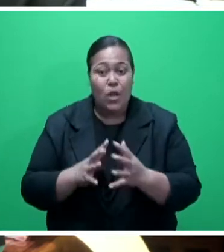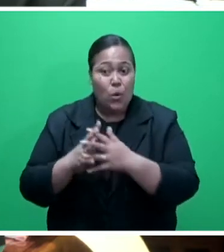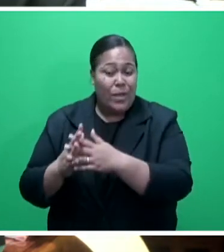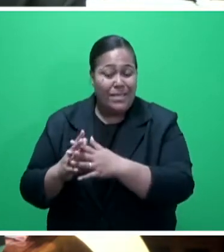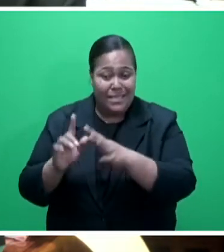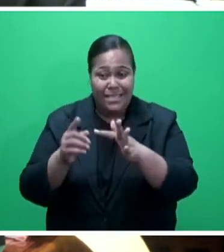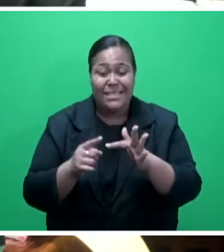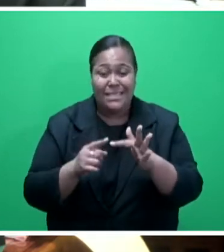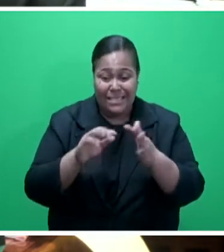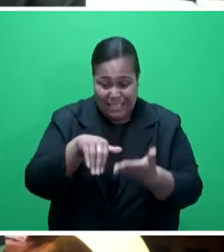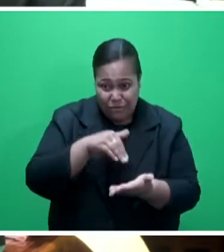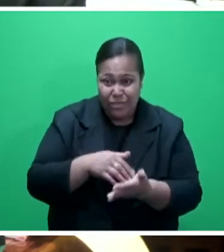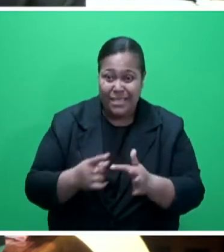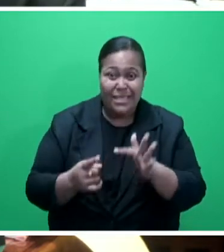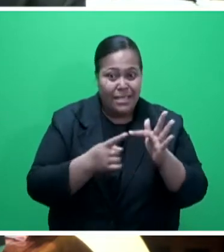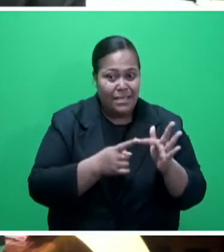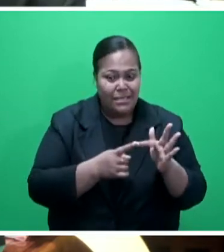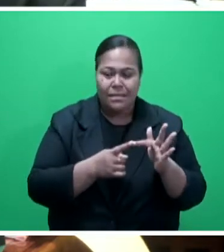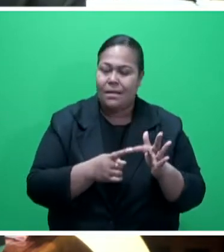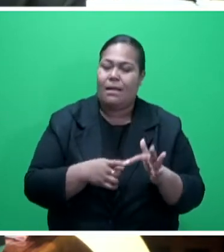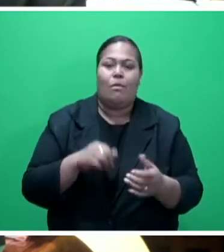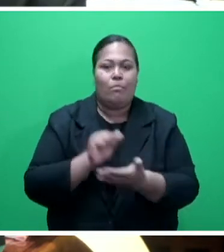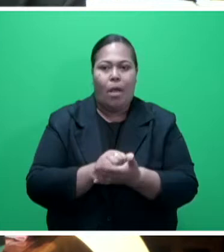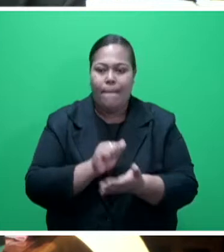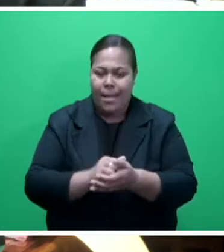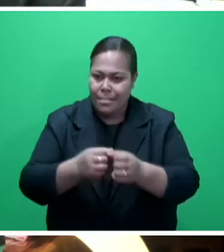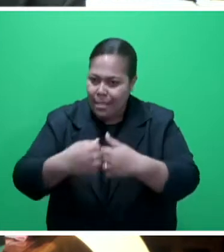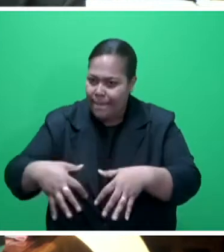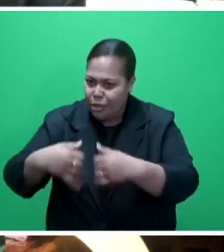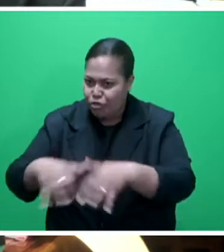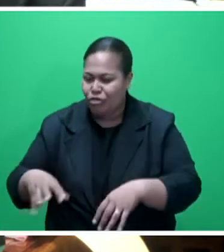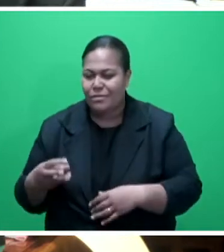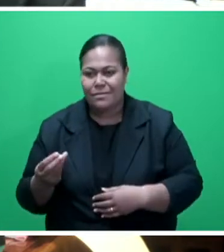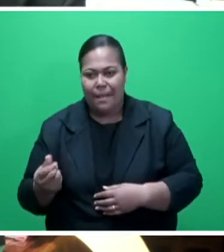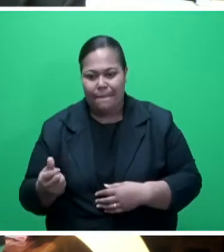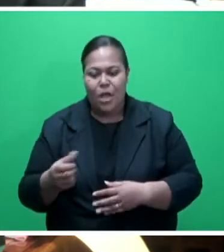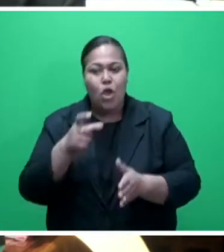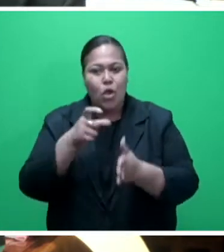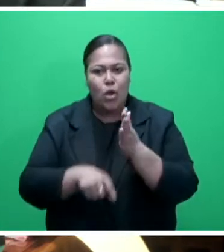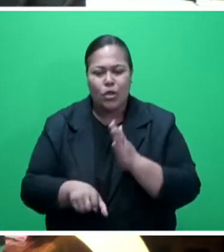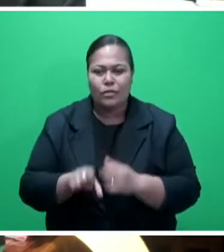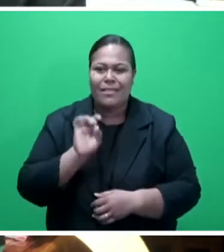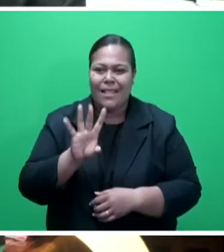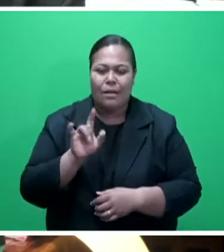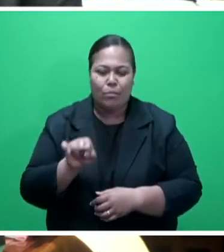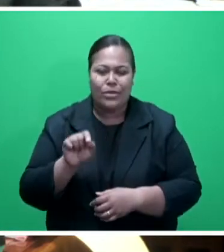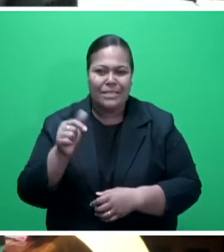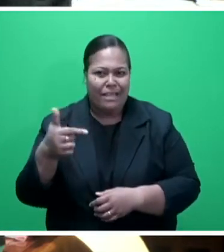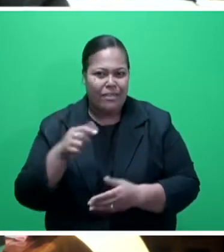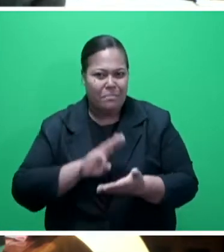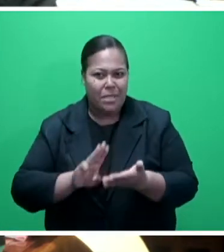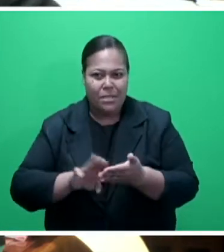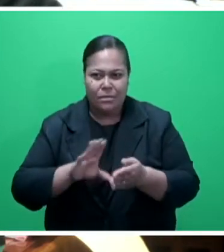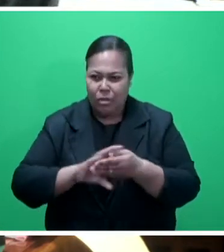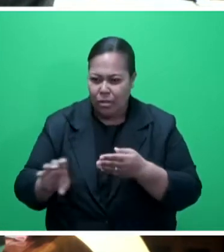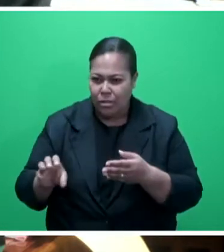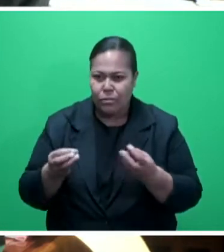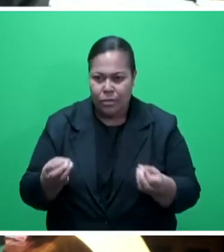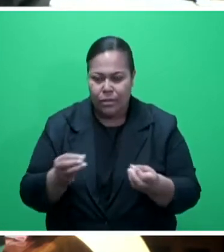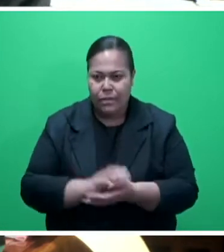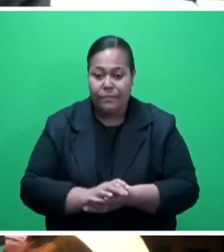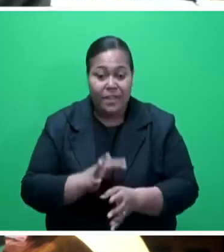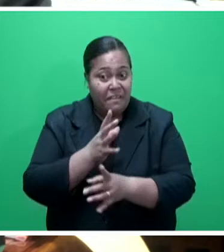sustained heavy damages and at an estimated cost of $10.7 million. The fisheries and